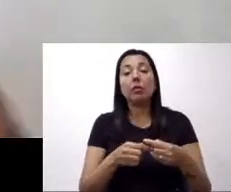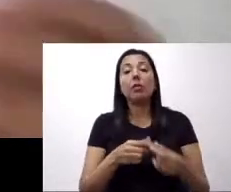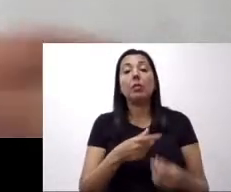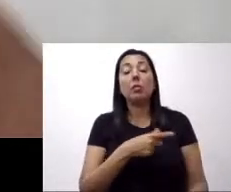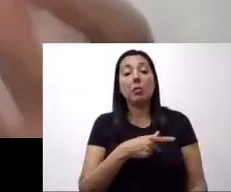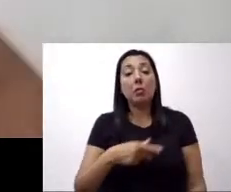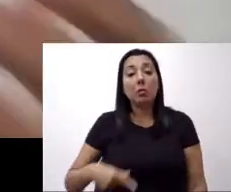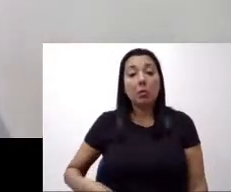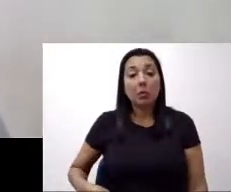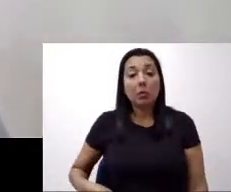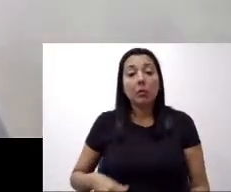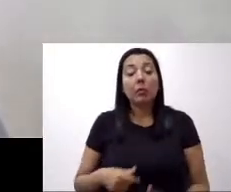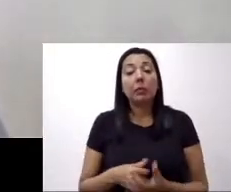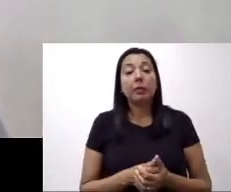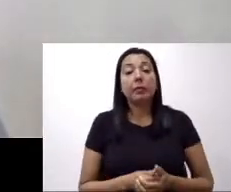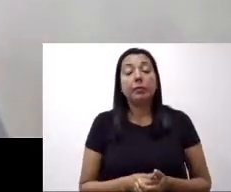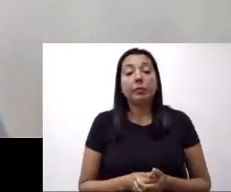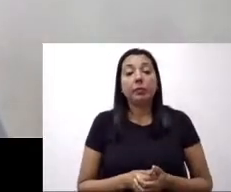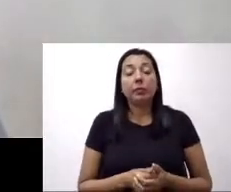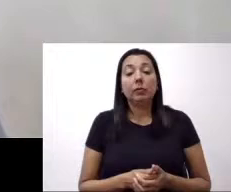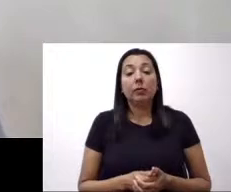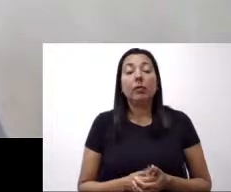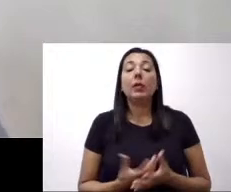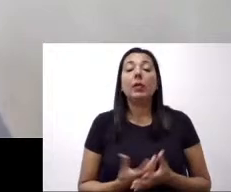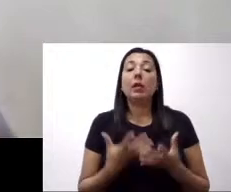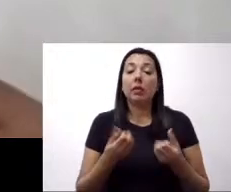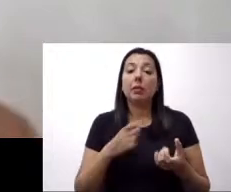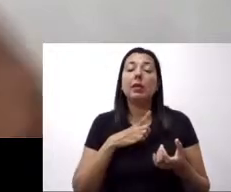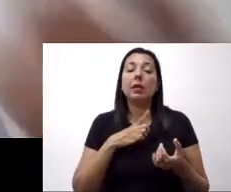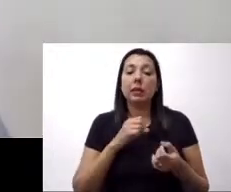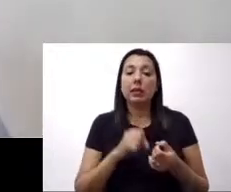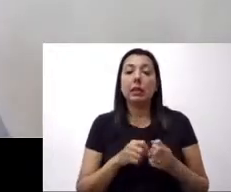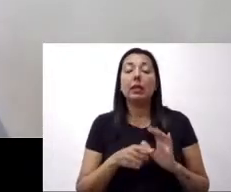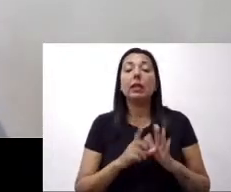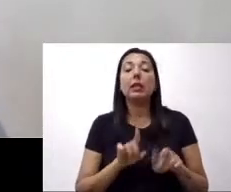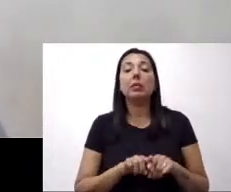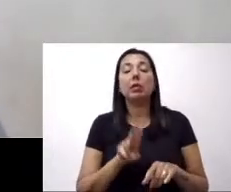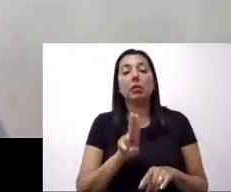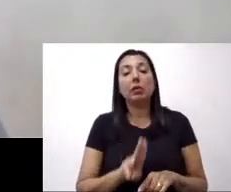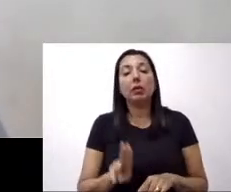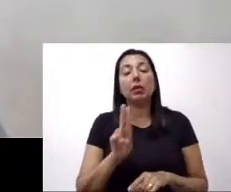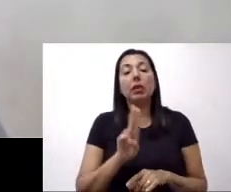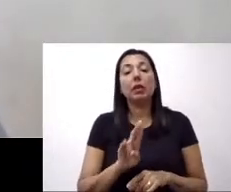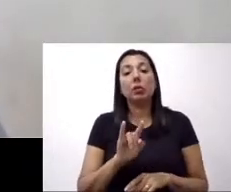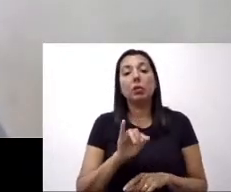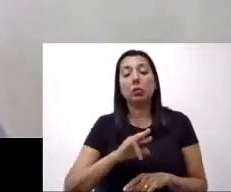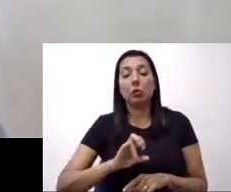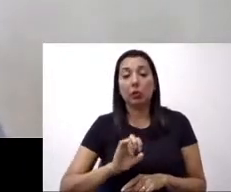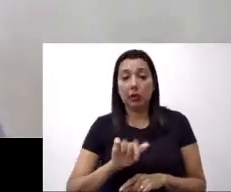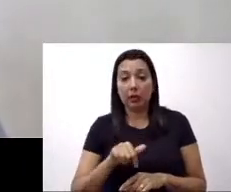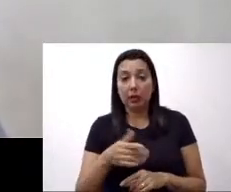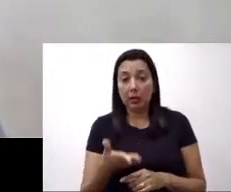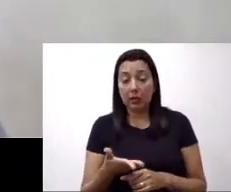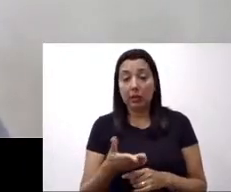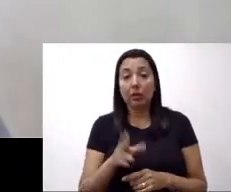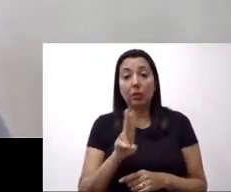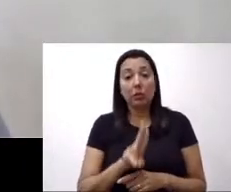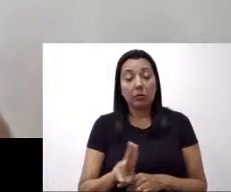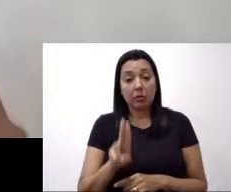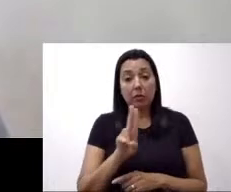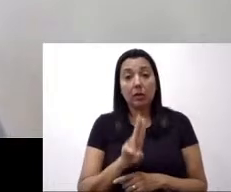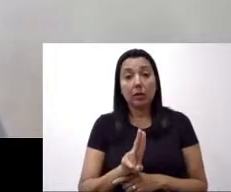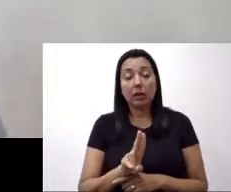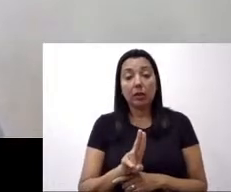speakers Anne-Cécile Douillet from the University of Lille, Thierry Delpech from the University of Grenoble,